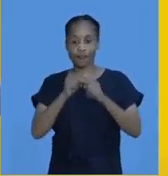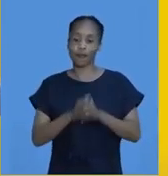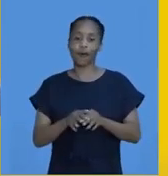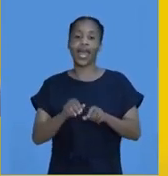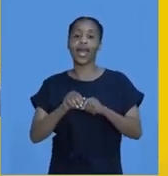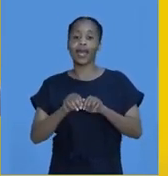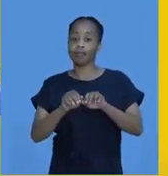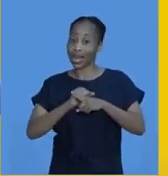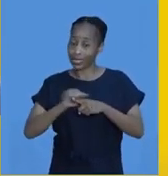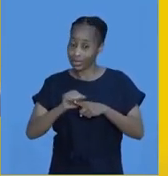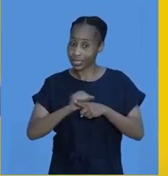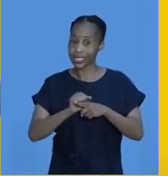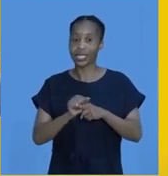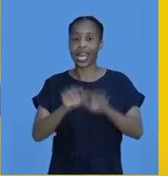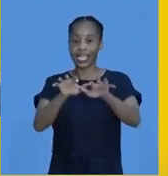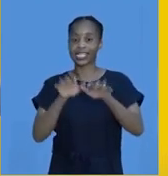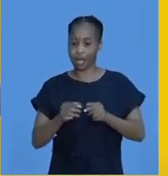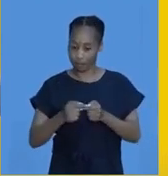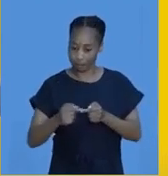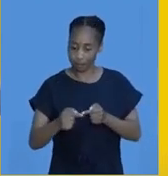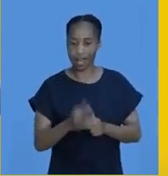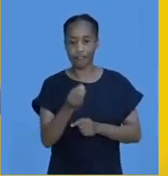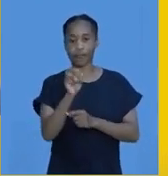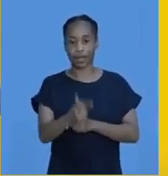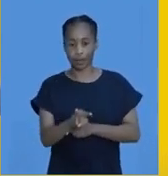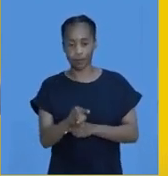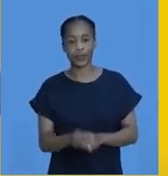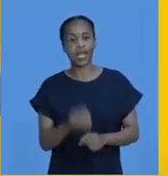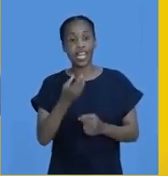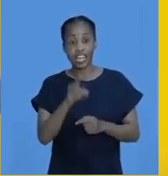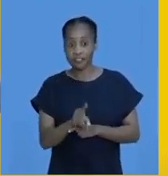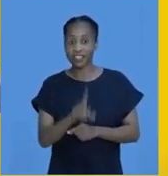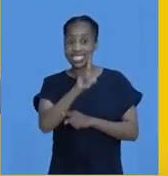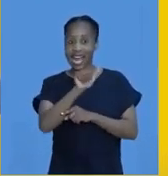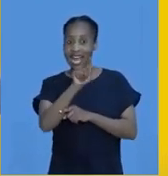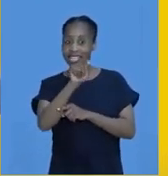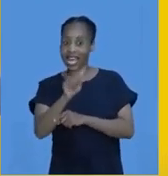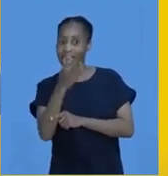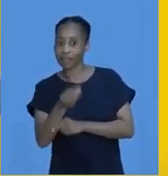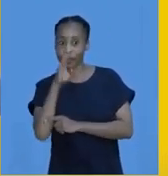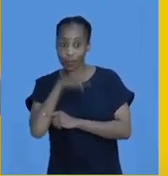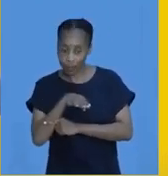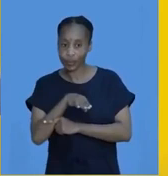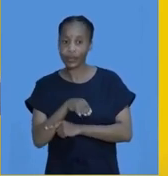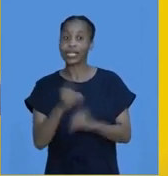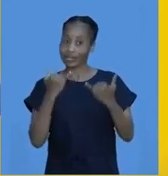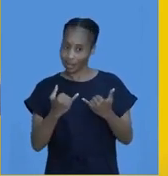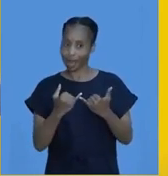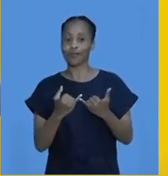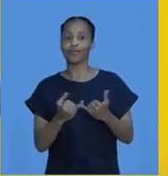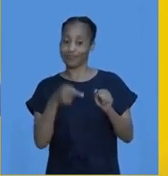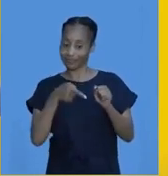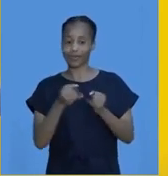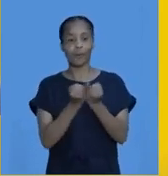constantly running out of data, then this next competition is just for you. Wazo Matrix is bringing you the hashtag